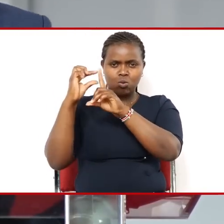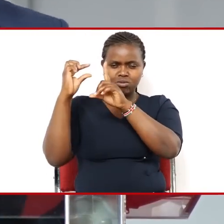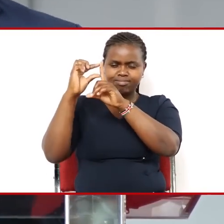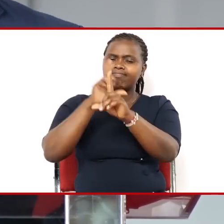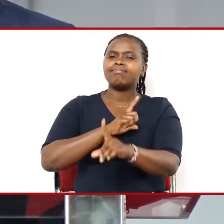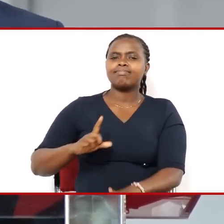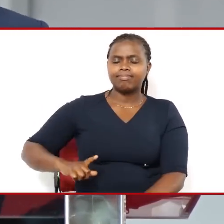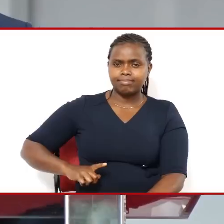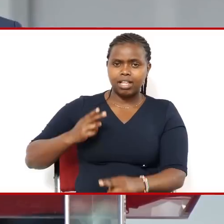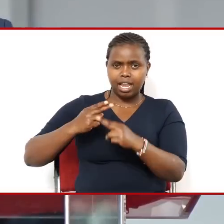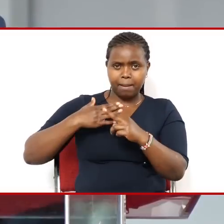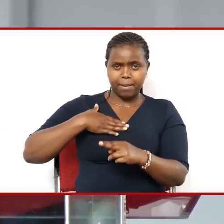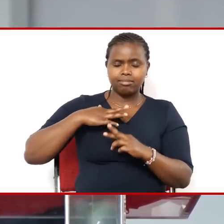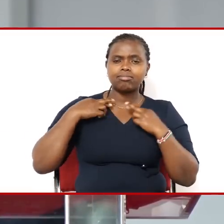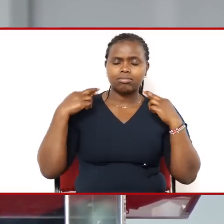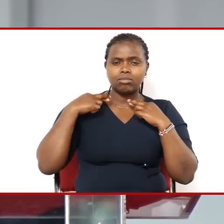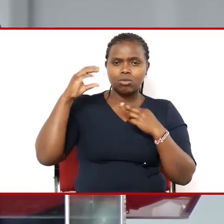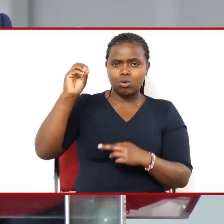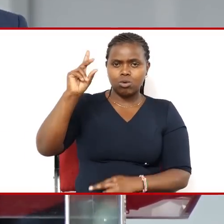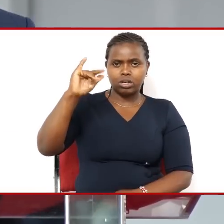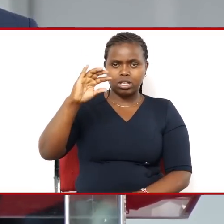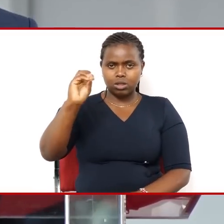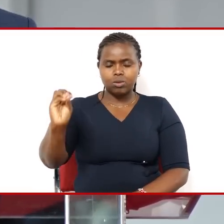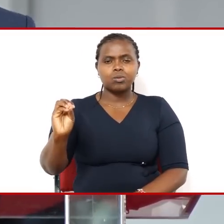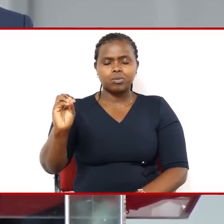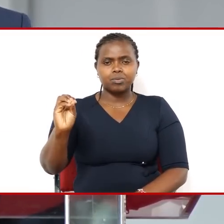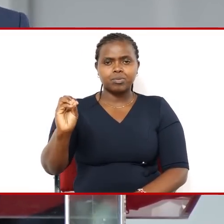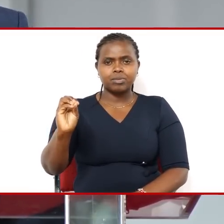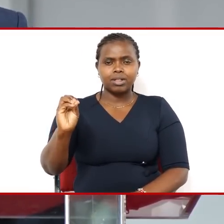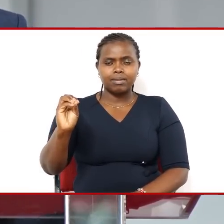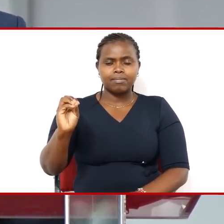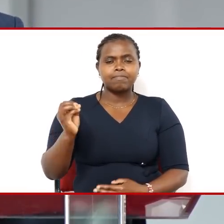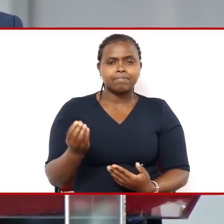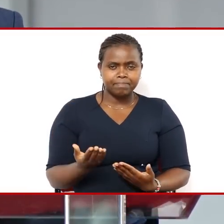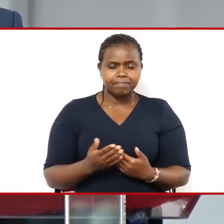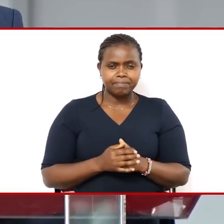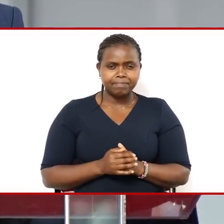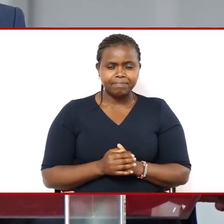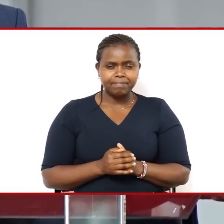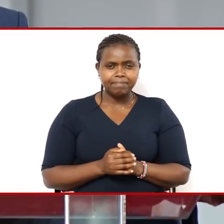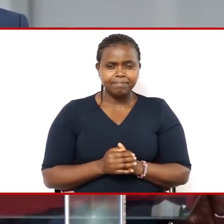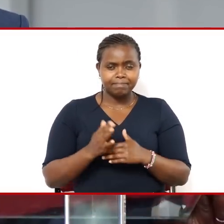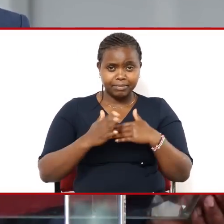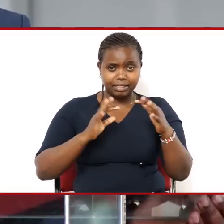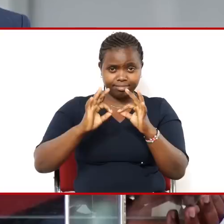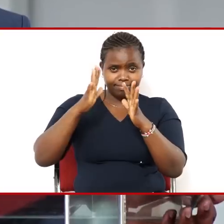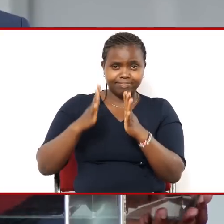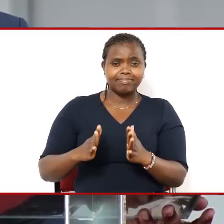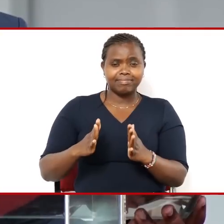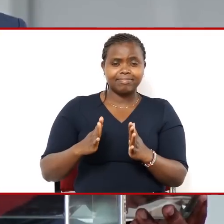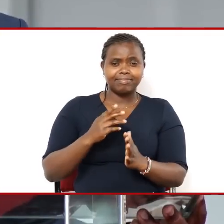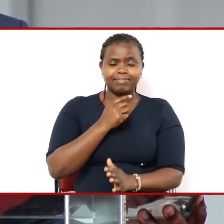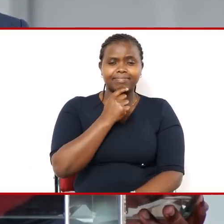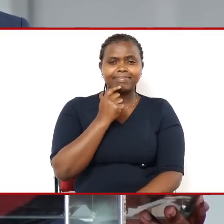Lord. My name is Reverend Matthew Okeo, and our sign language